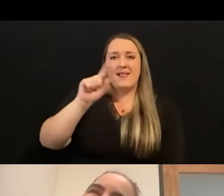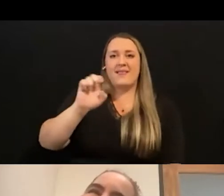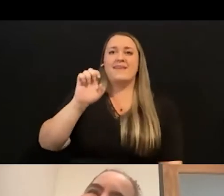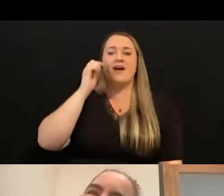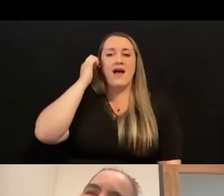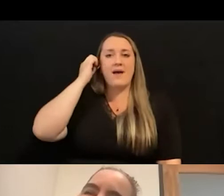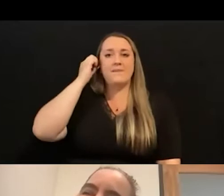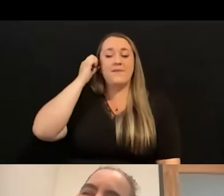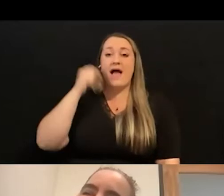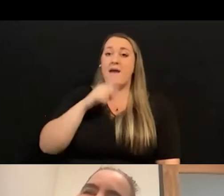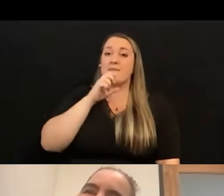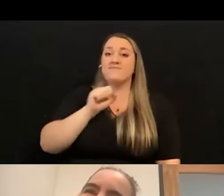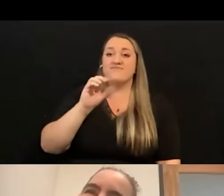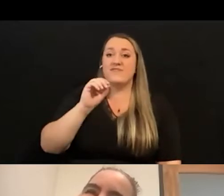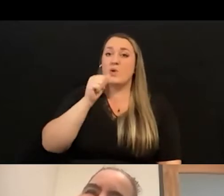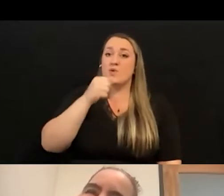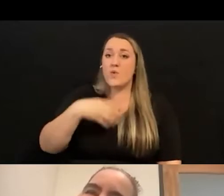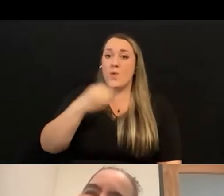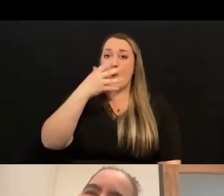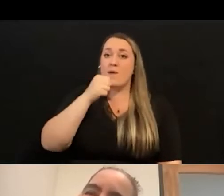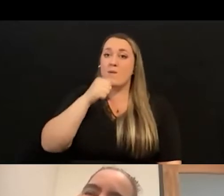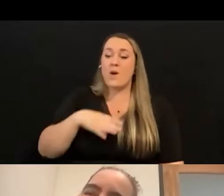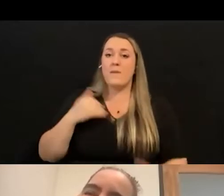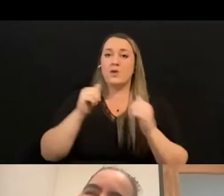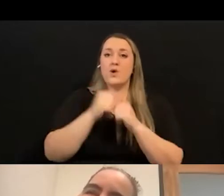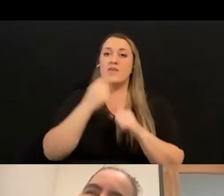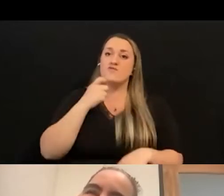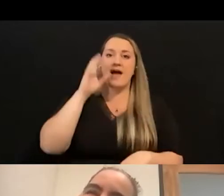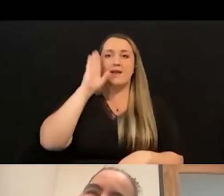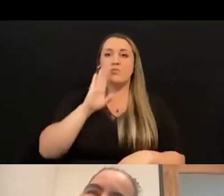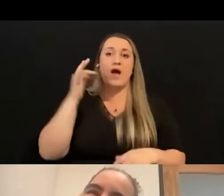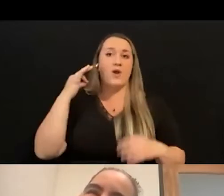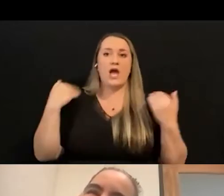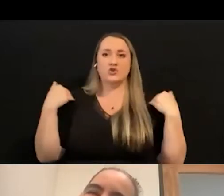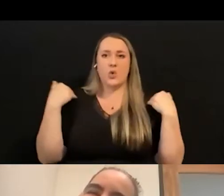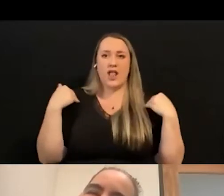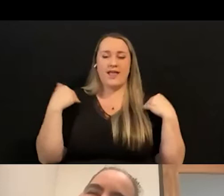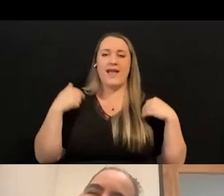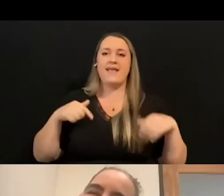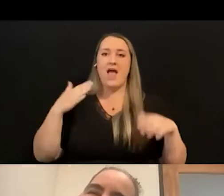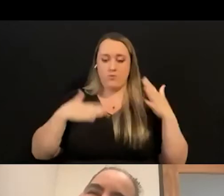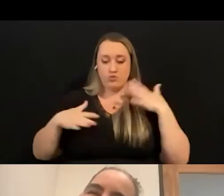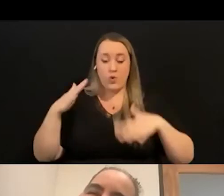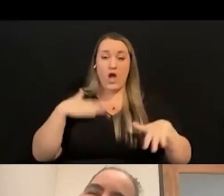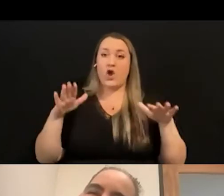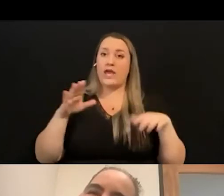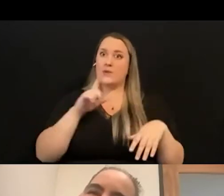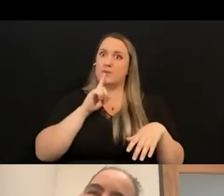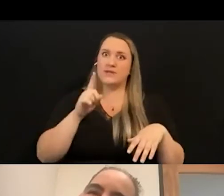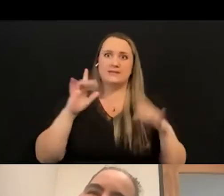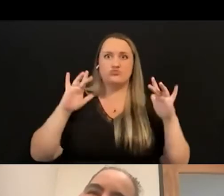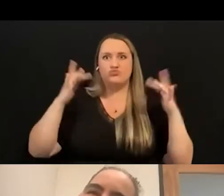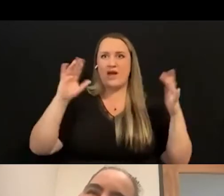50-year-old white woman with shoulder-length reddish-brown hair. I am wearing a very kind of bright